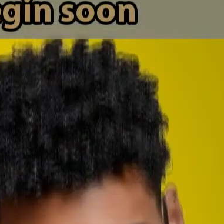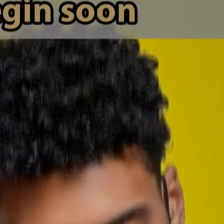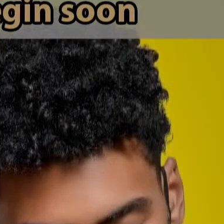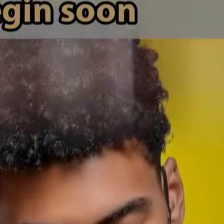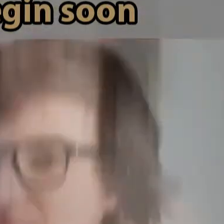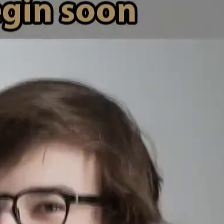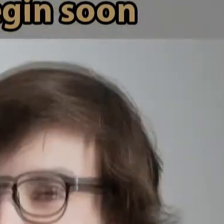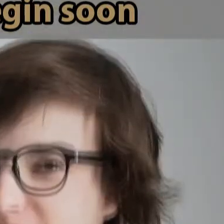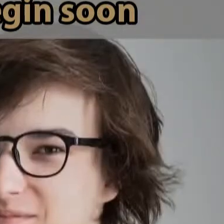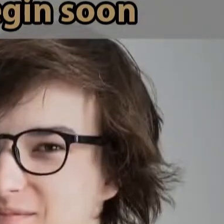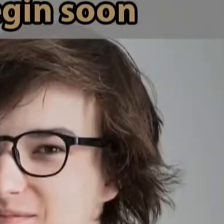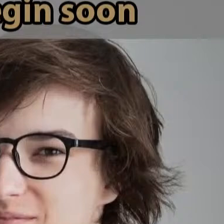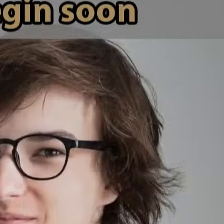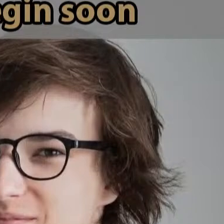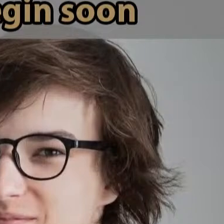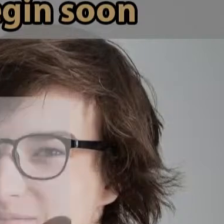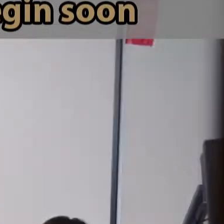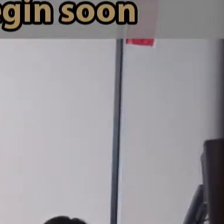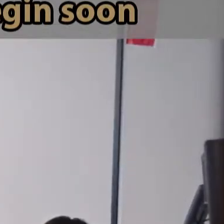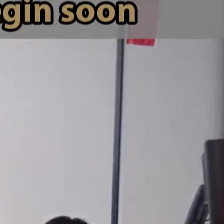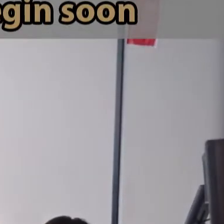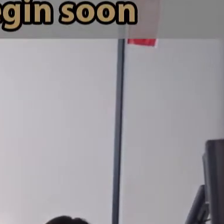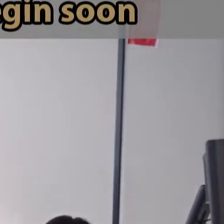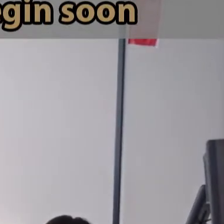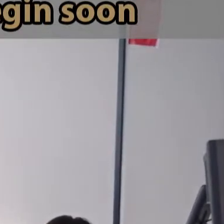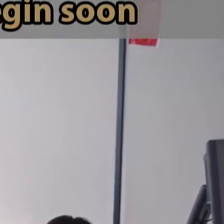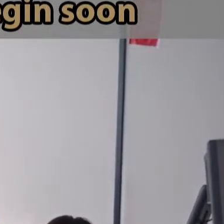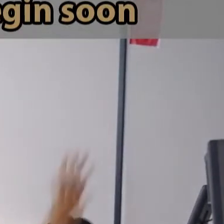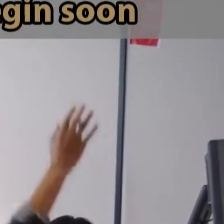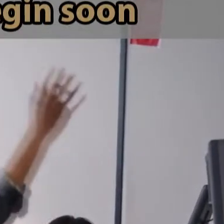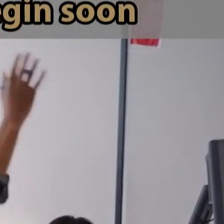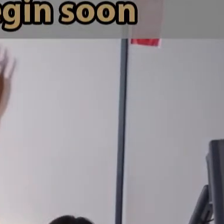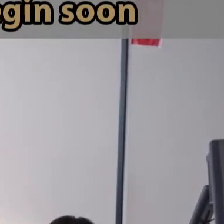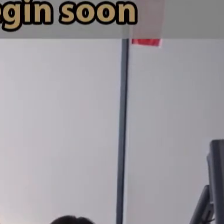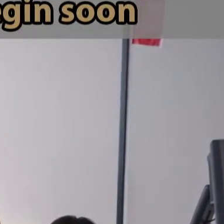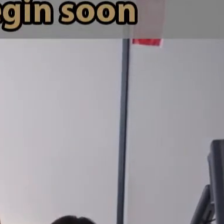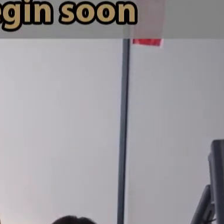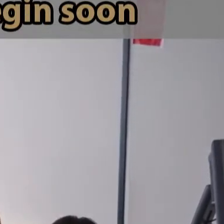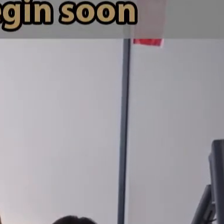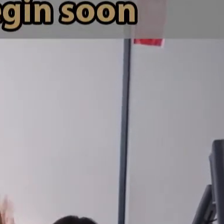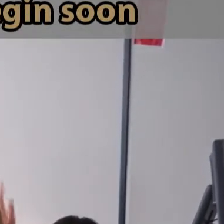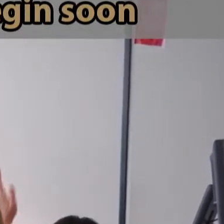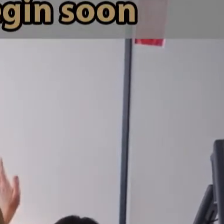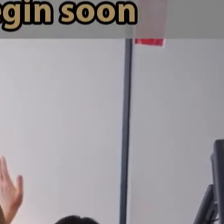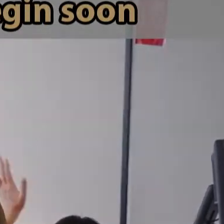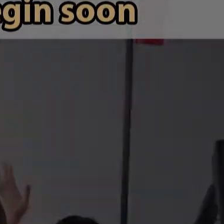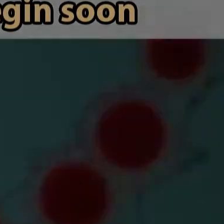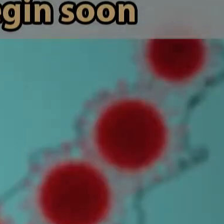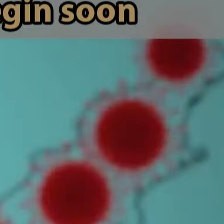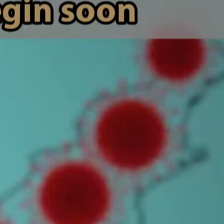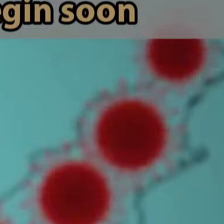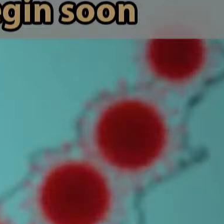West Virginians 12 and older get one. You can protect yourself from COVID by getting vaccinated.